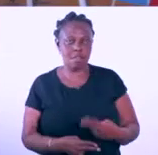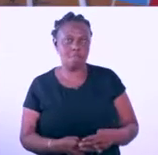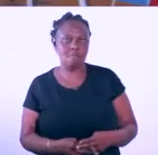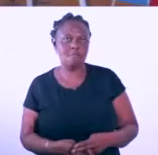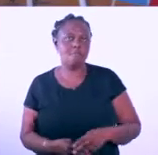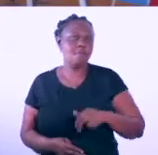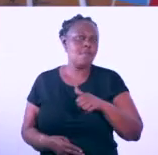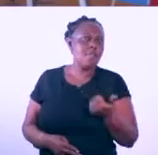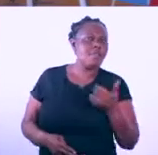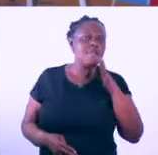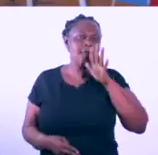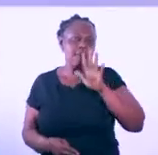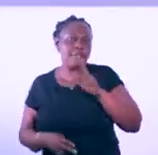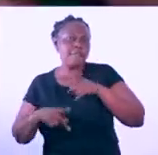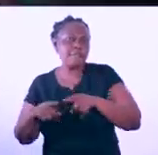Any 5 over here.